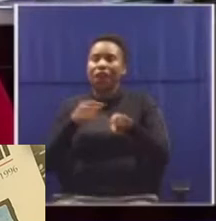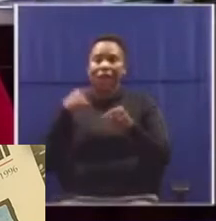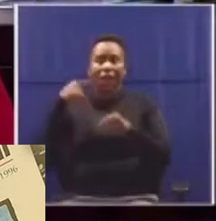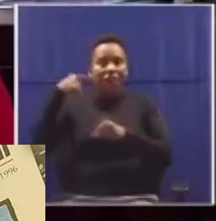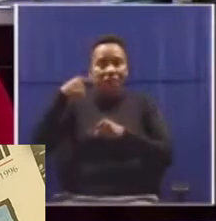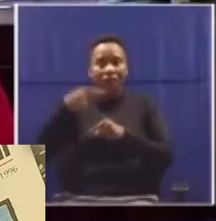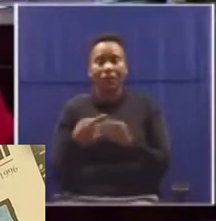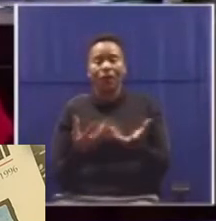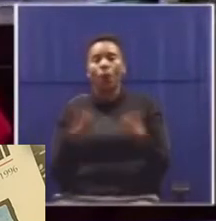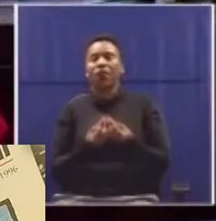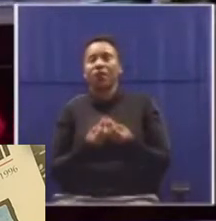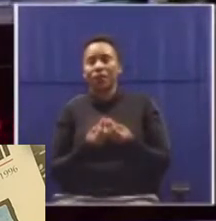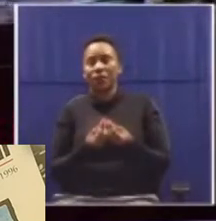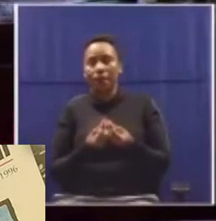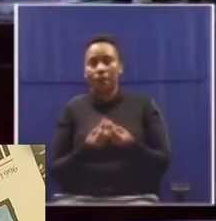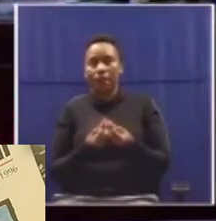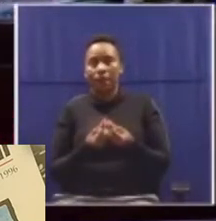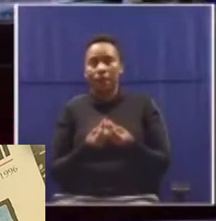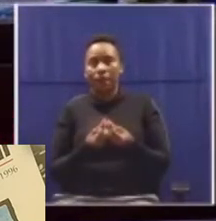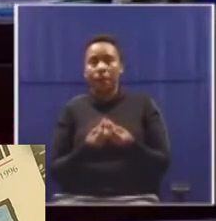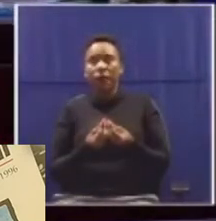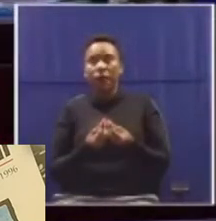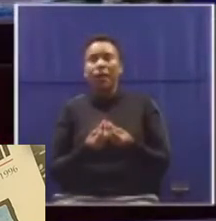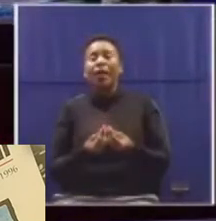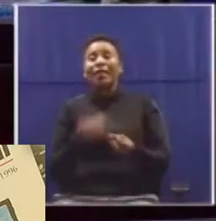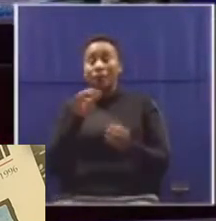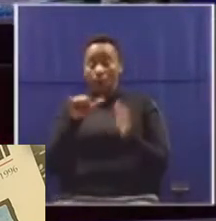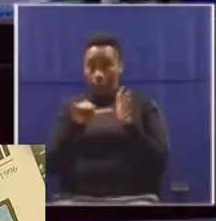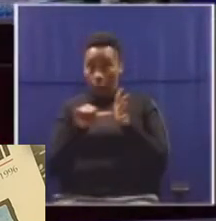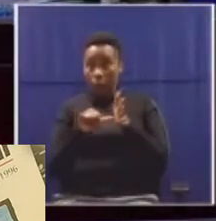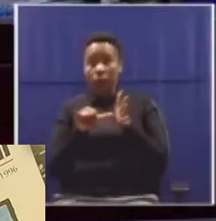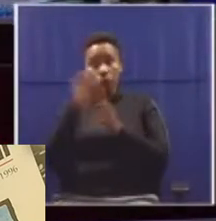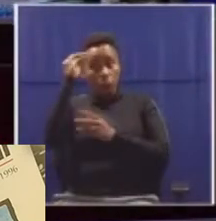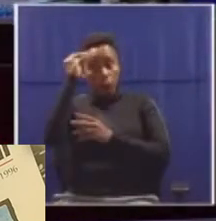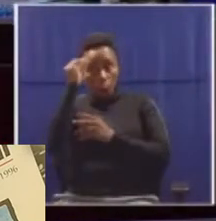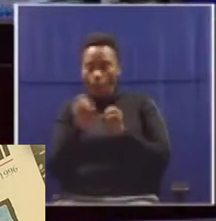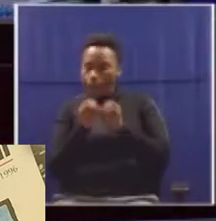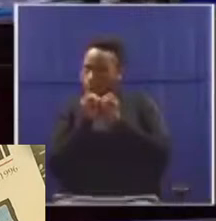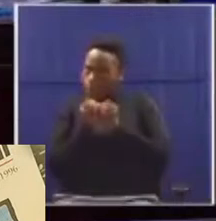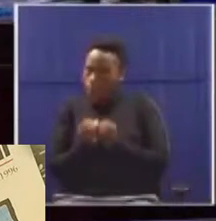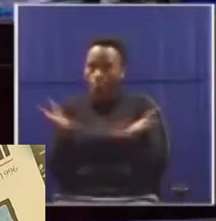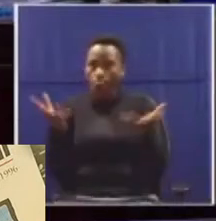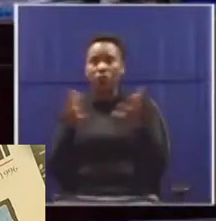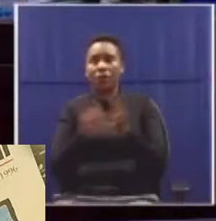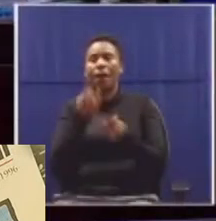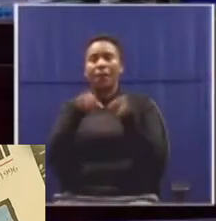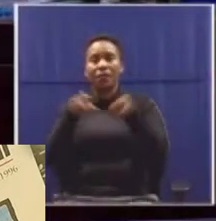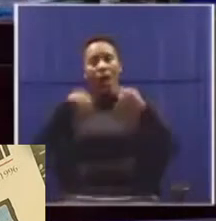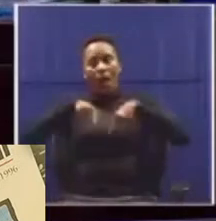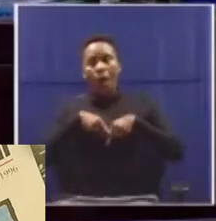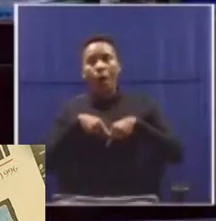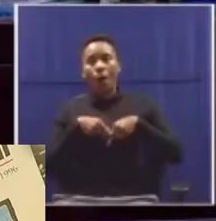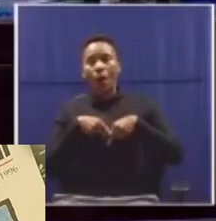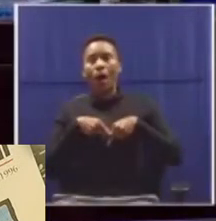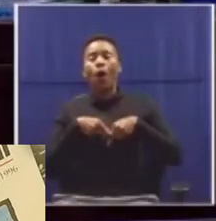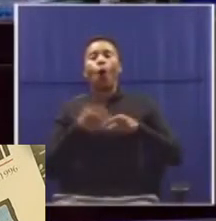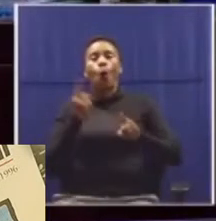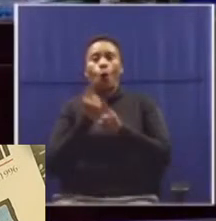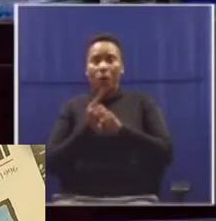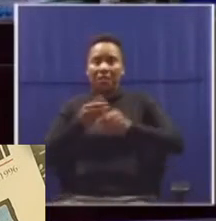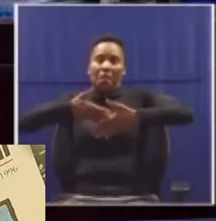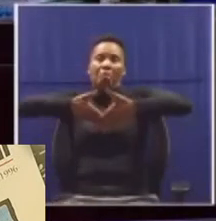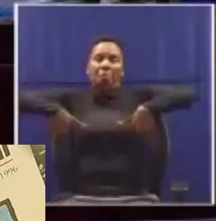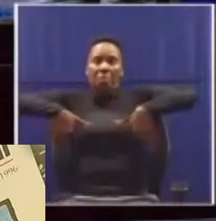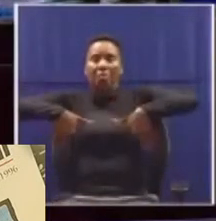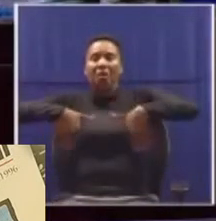periodically to ascertain if it still fulfills the aspirations of the vast majority of our people who remain excluded and marginalized